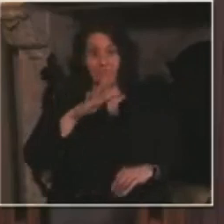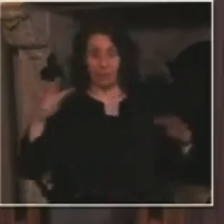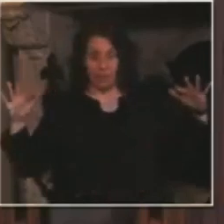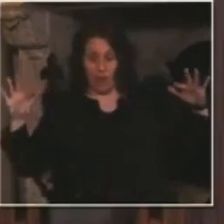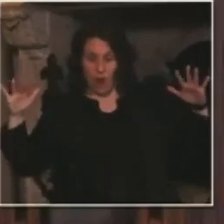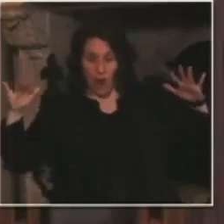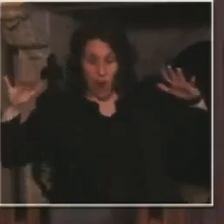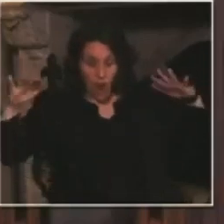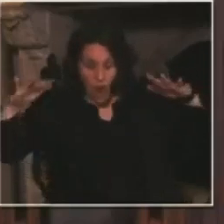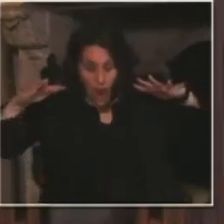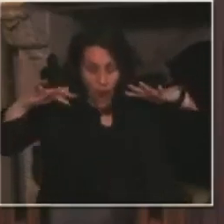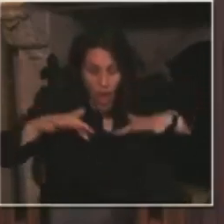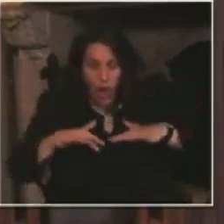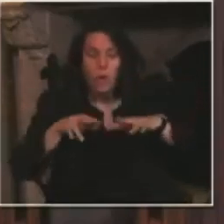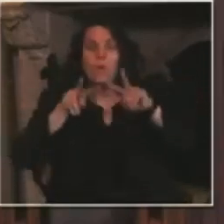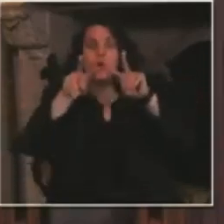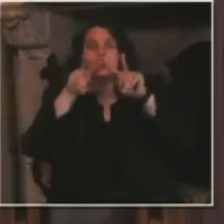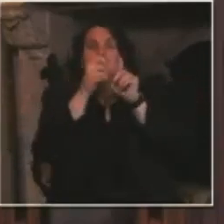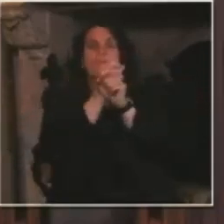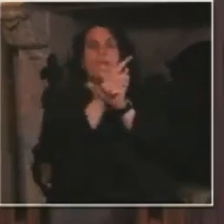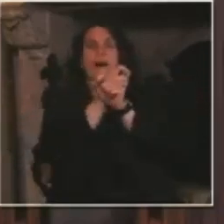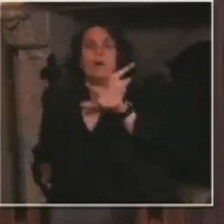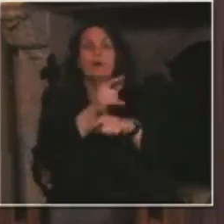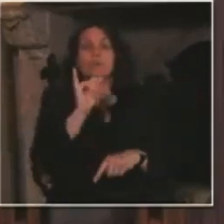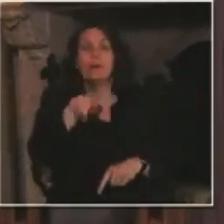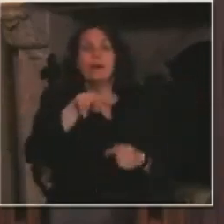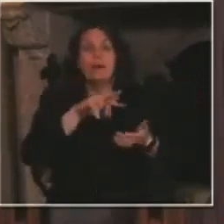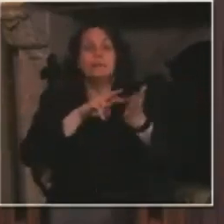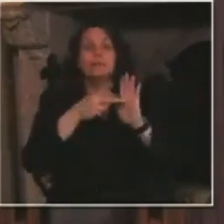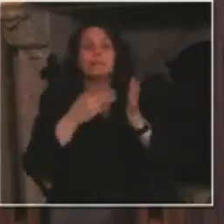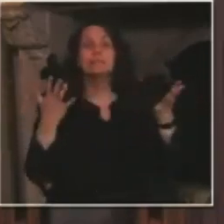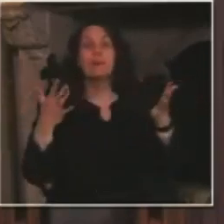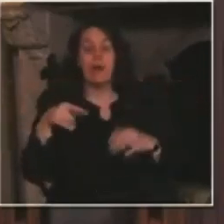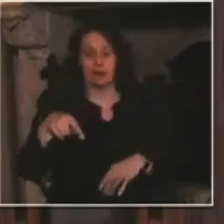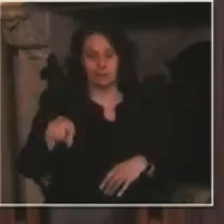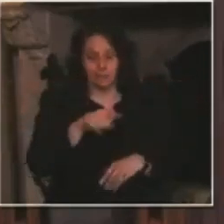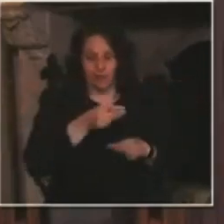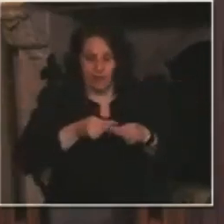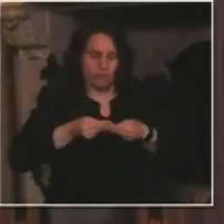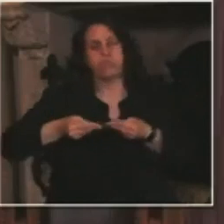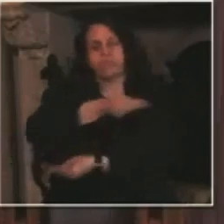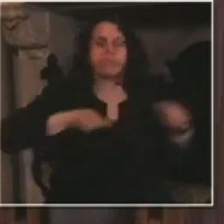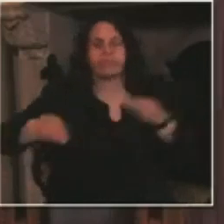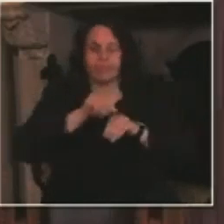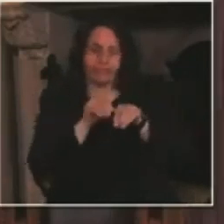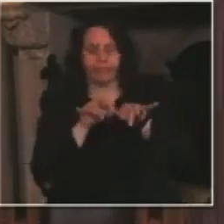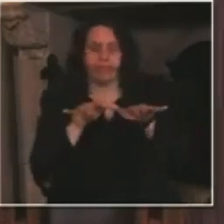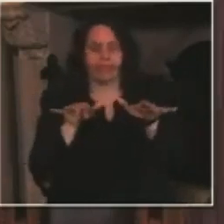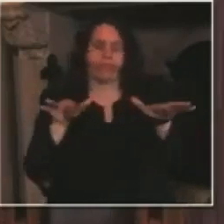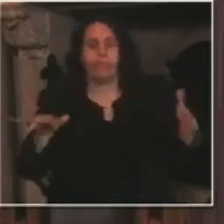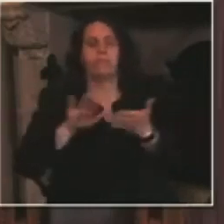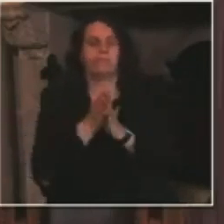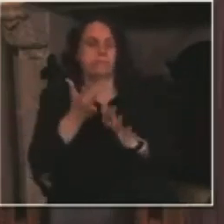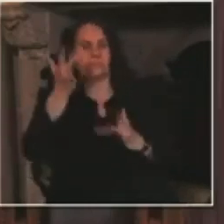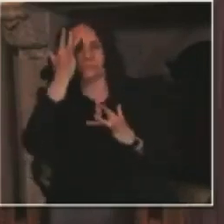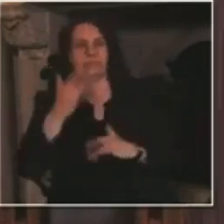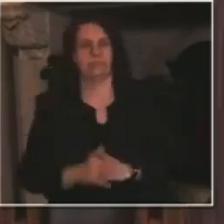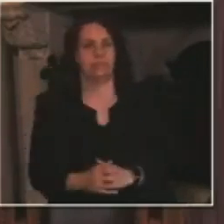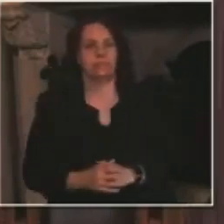than having a person drop off a dog with a dog groomer. It is important to recognize that,